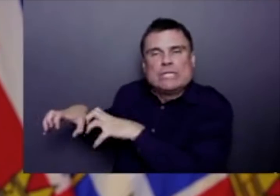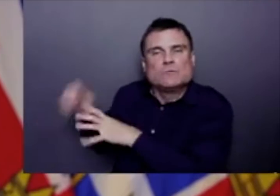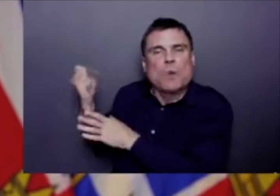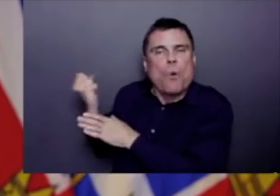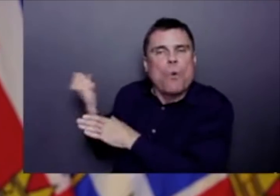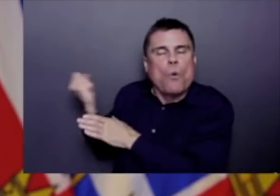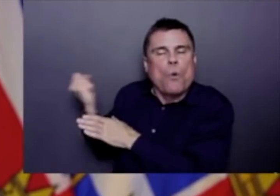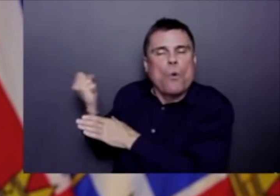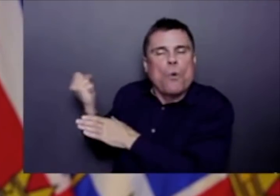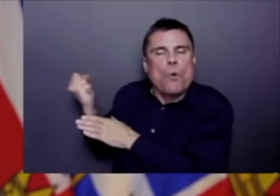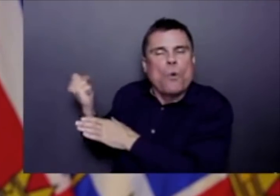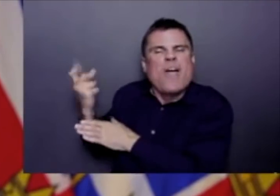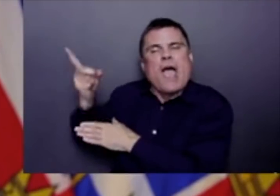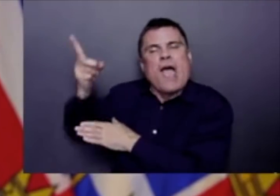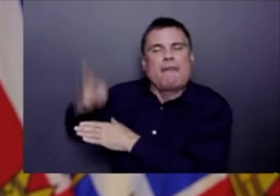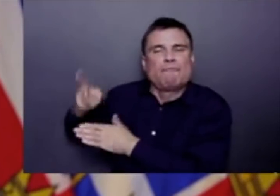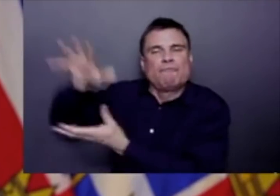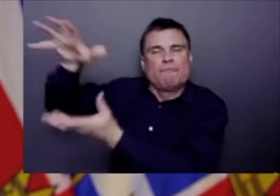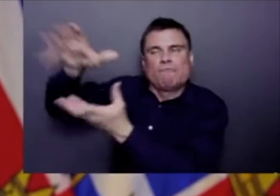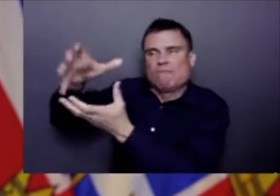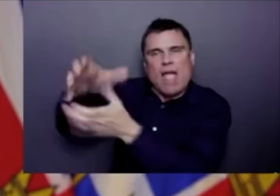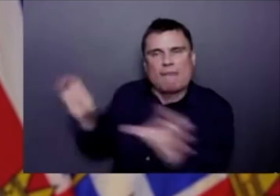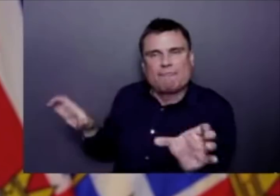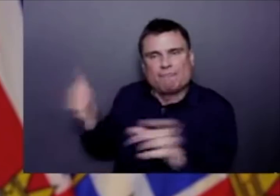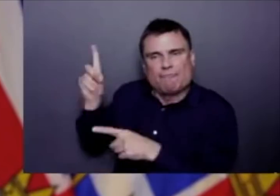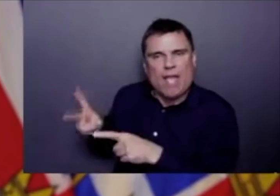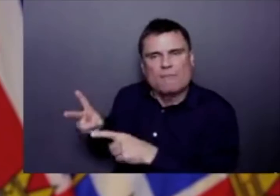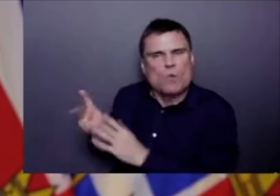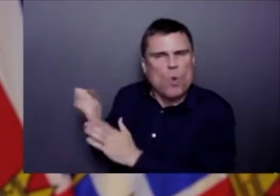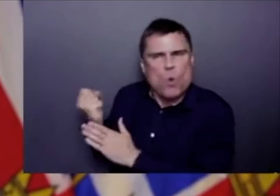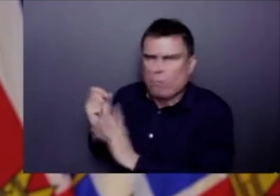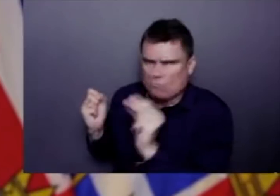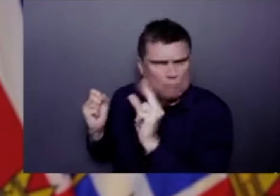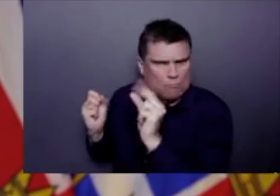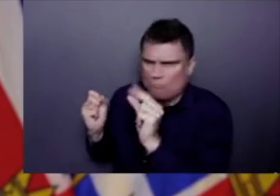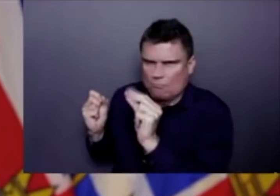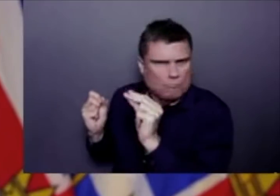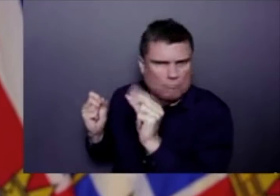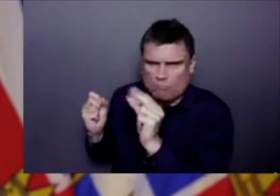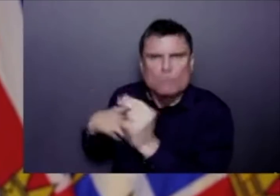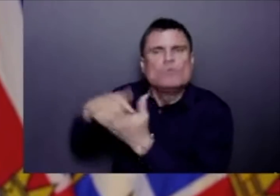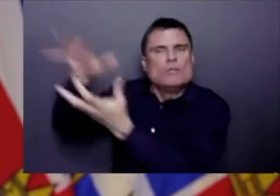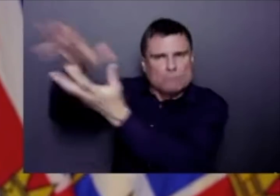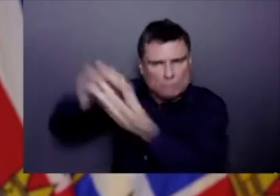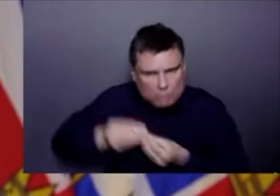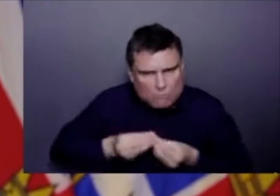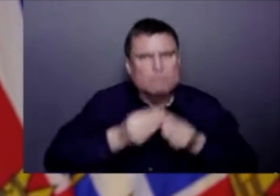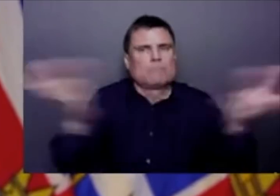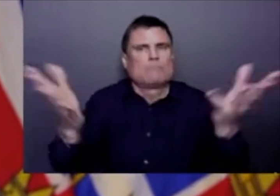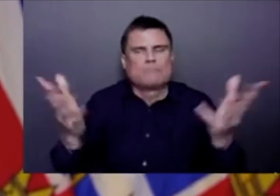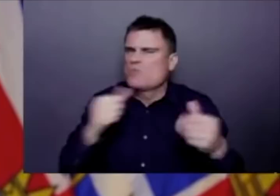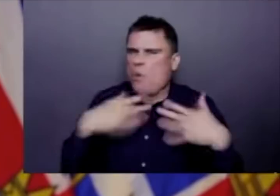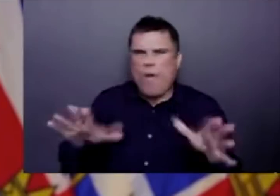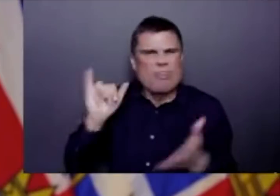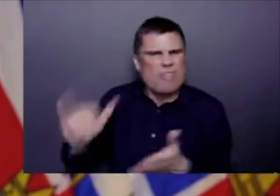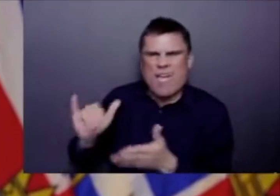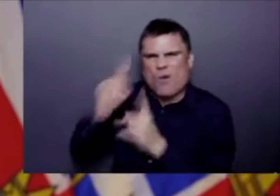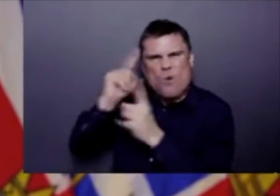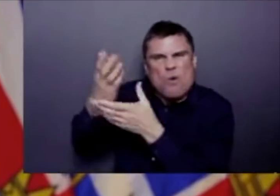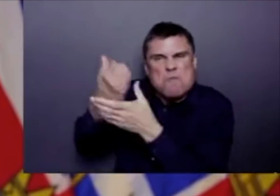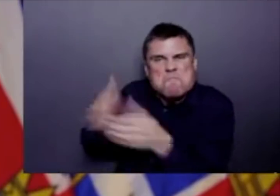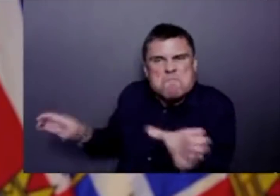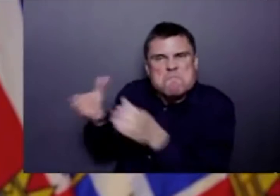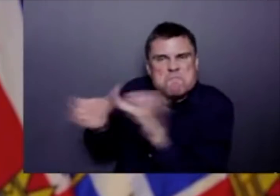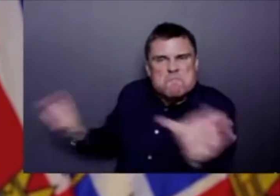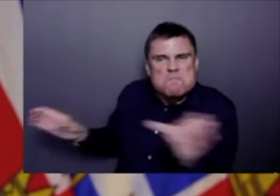have determined that now that we have some confidence in the supply that's coming in the coming weeks, and this was all very much up